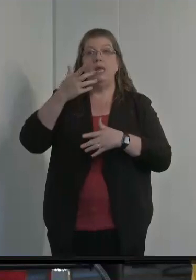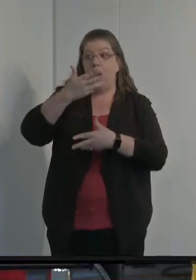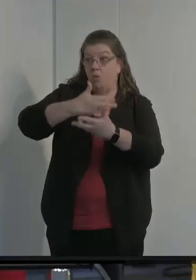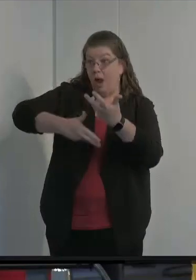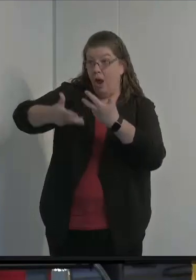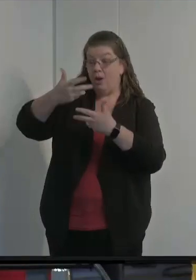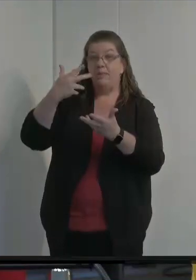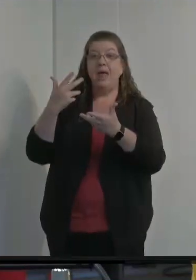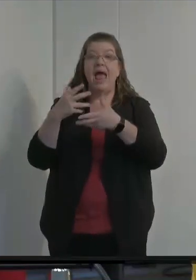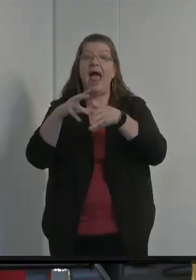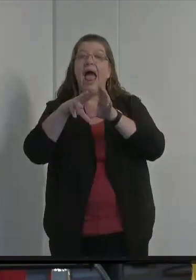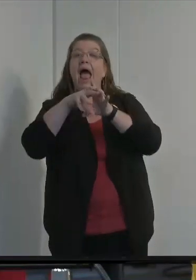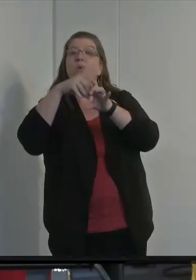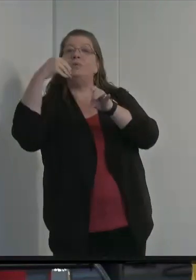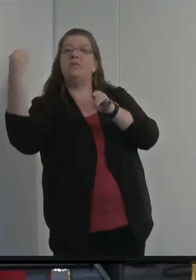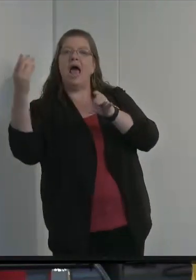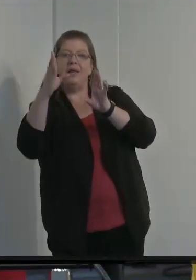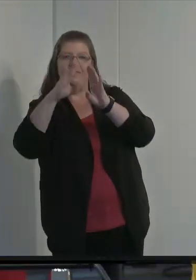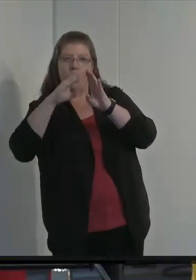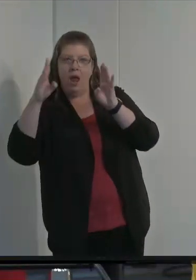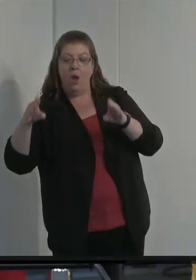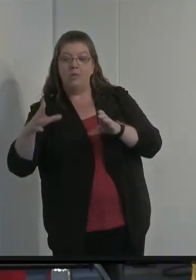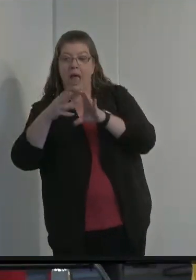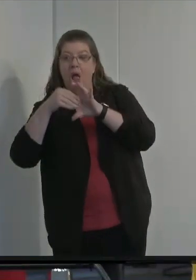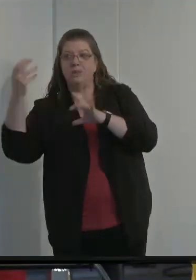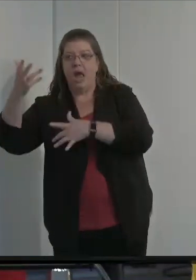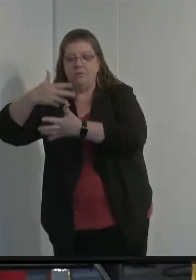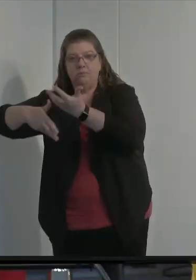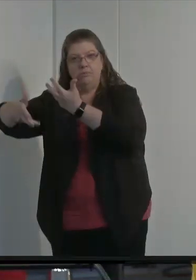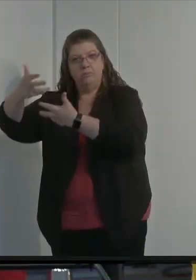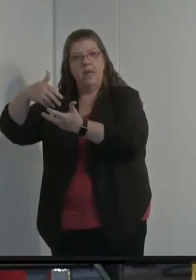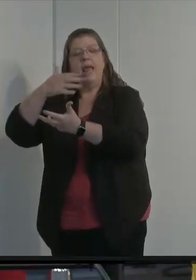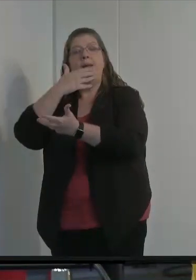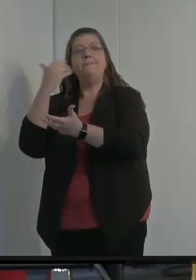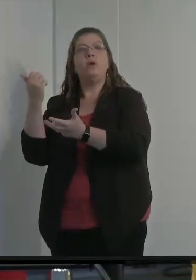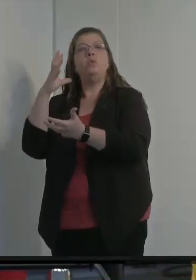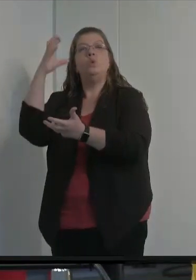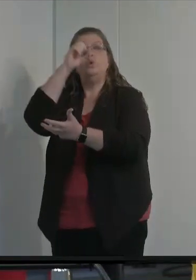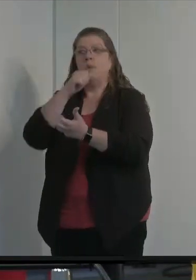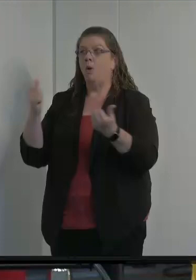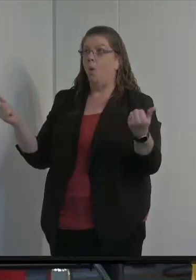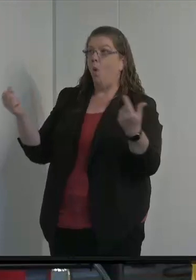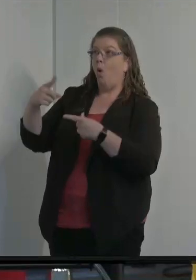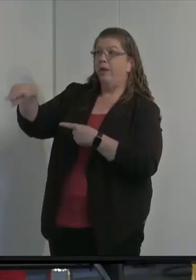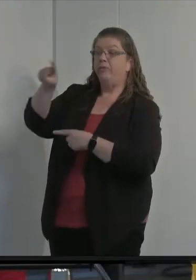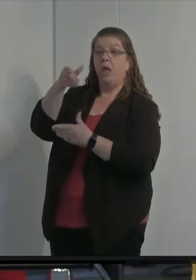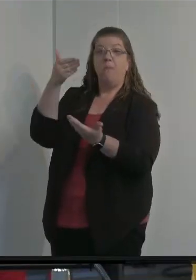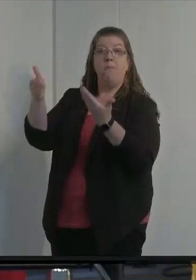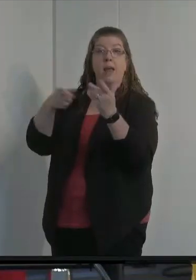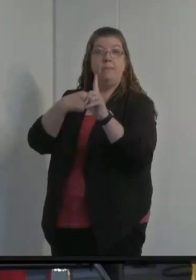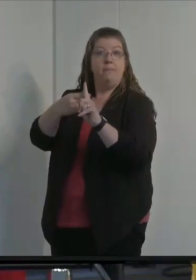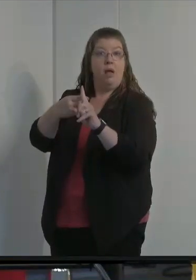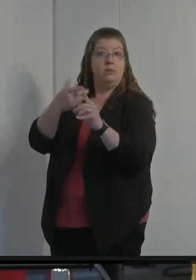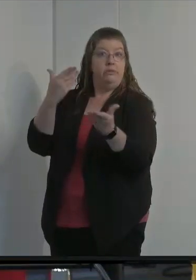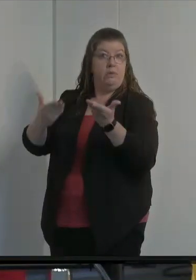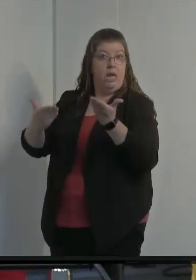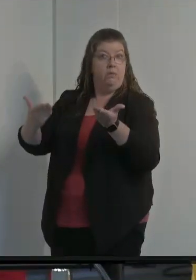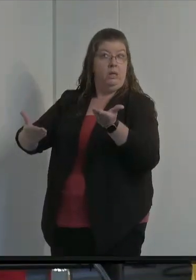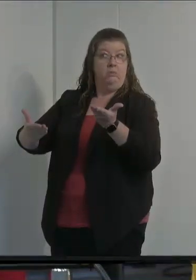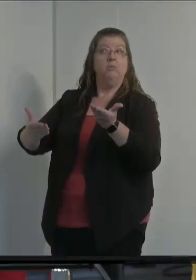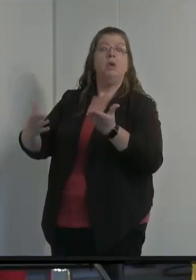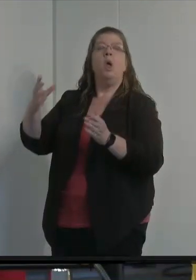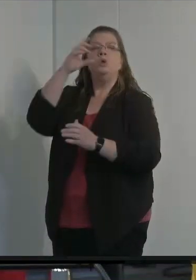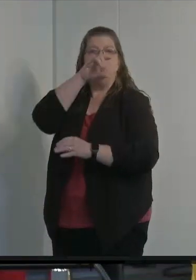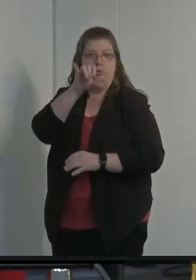others outside of your immediate household, it is best to assume all people might be positive.